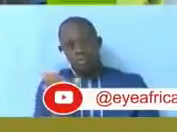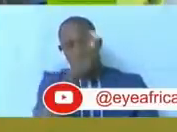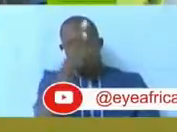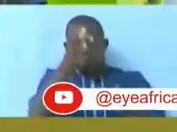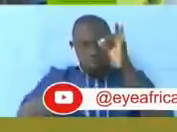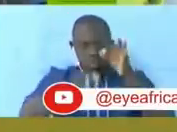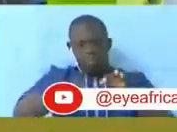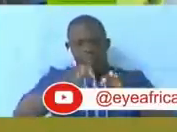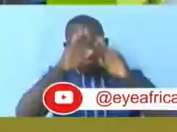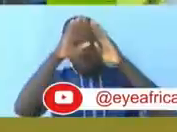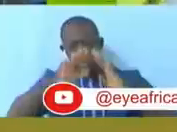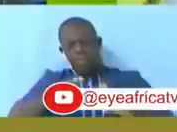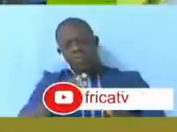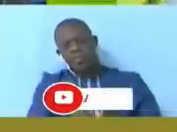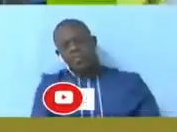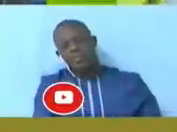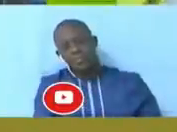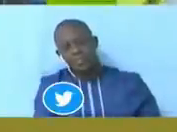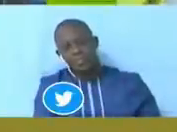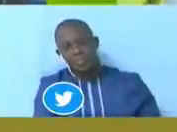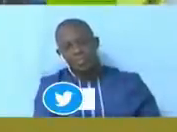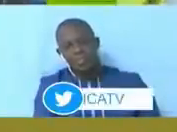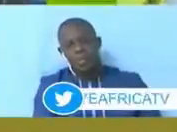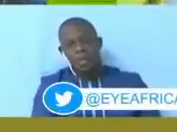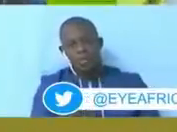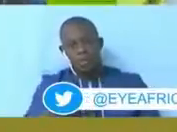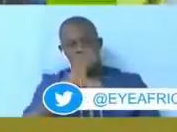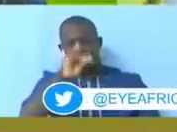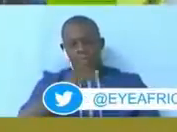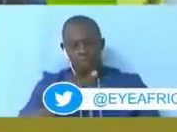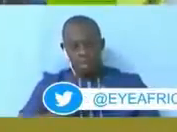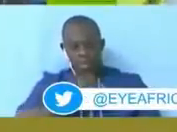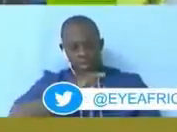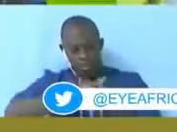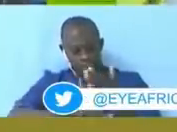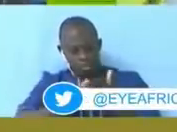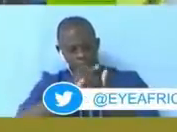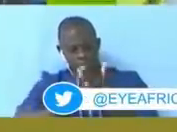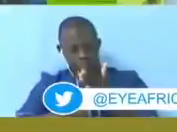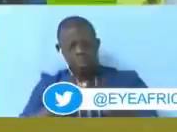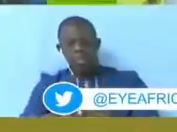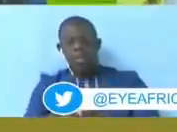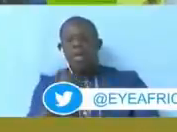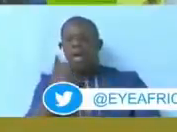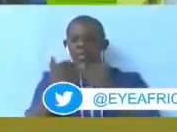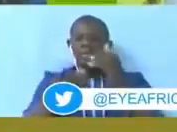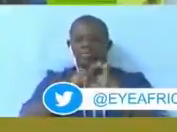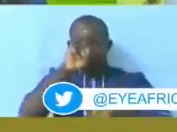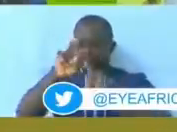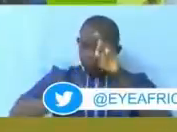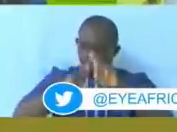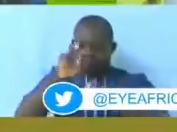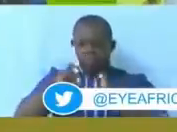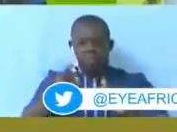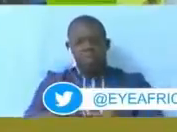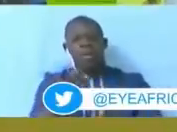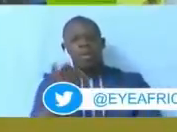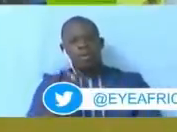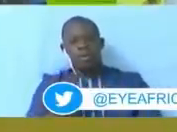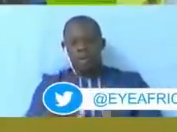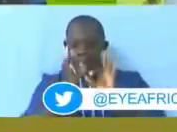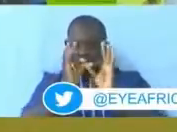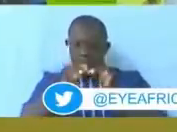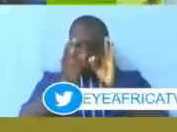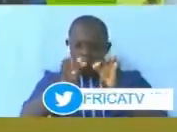kidilar. Then I did my investigation. When na kisi kisi roke, I interviewed them. Nye nye ninka. They give me a